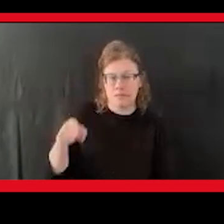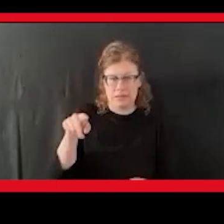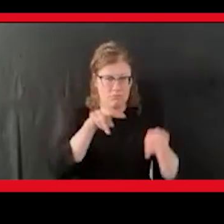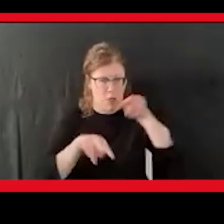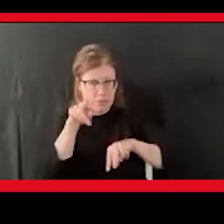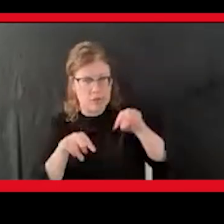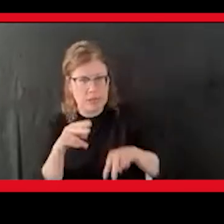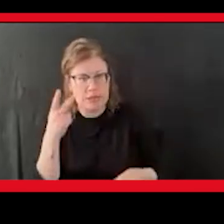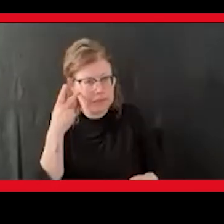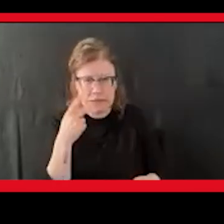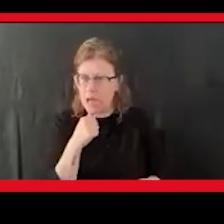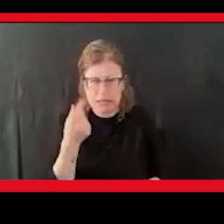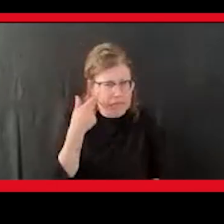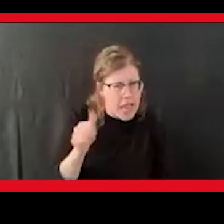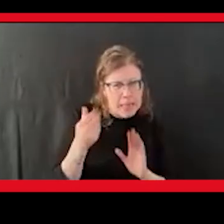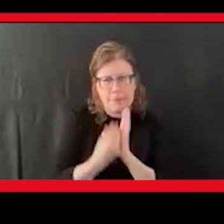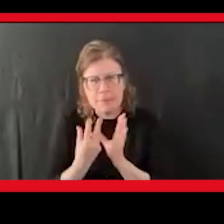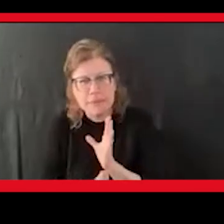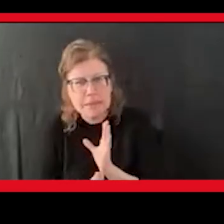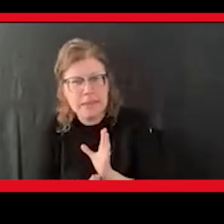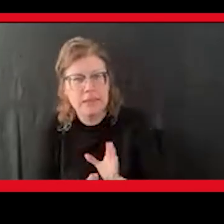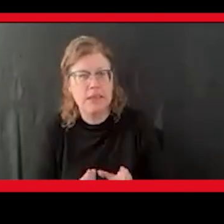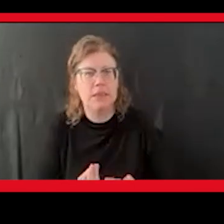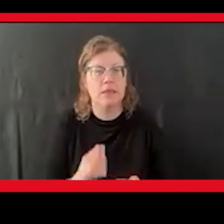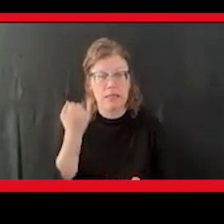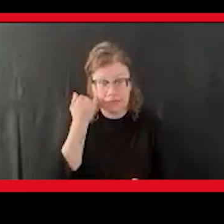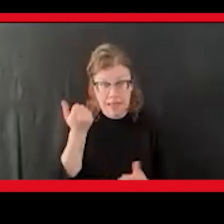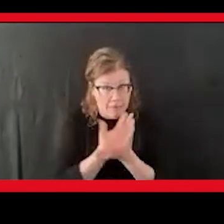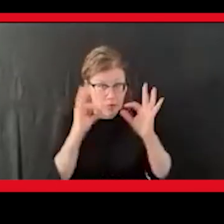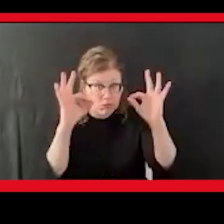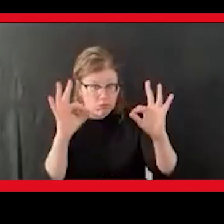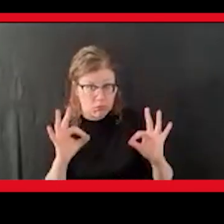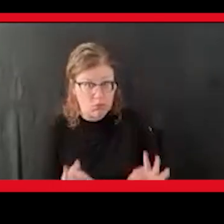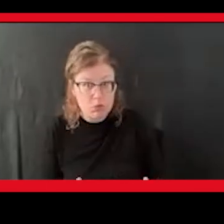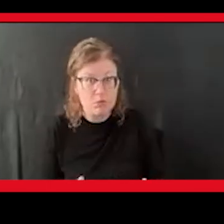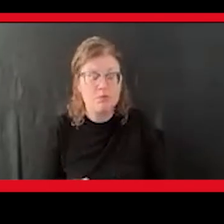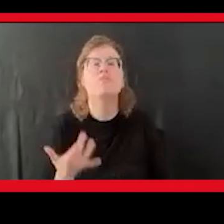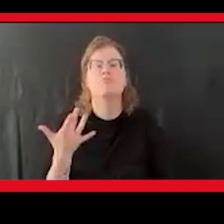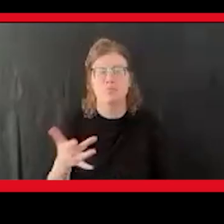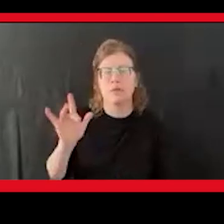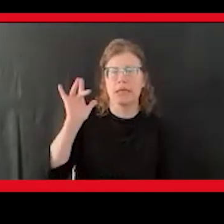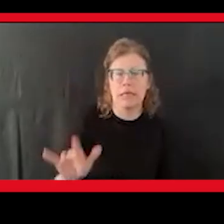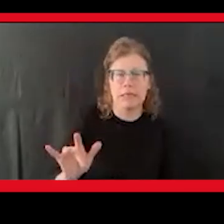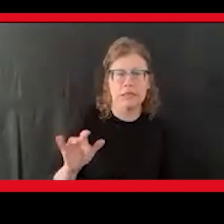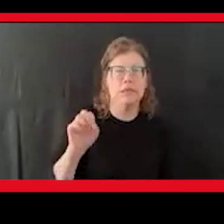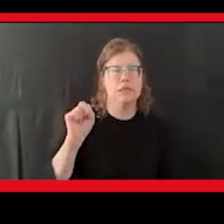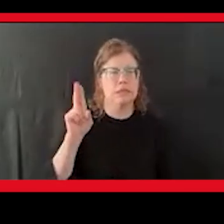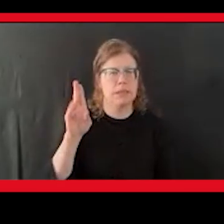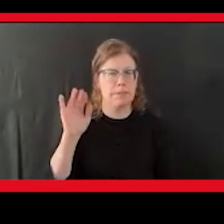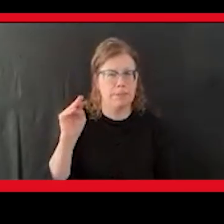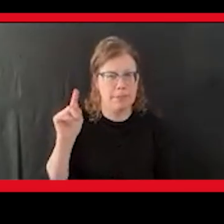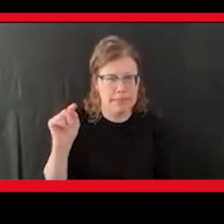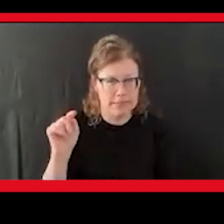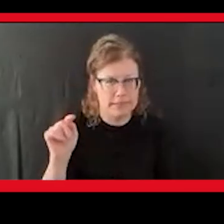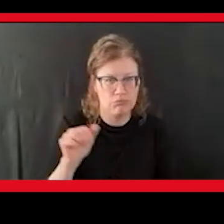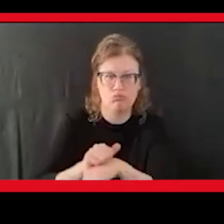hit Submit before the program deadline. If you are missing a required section, the system will not let you